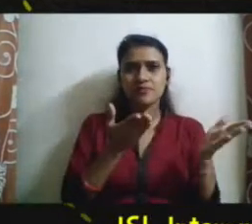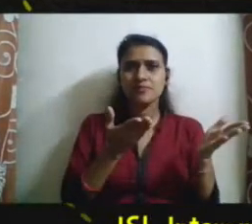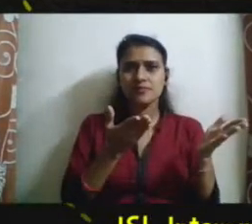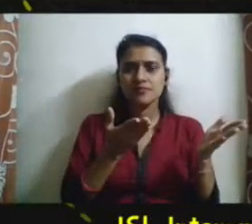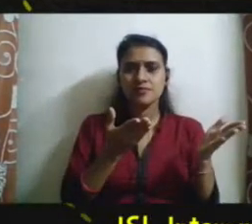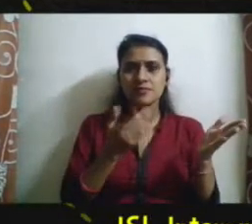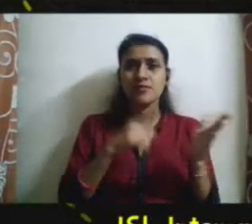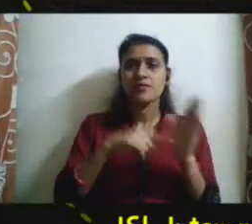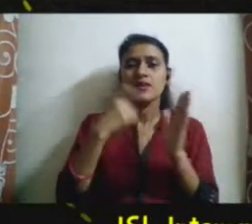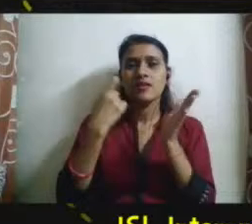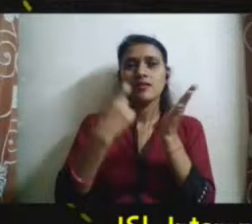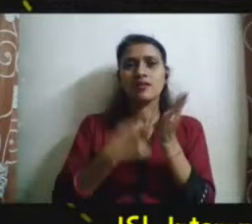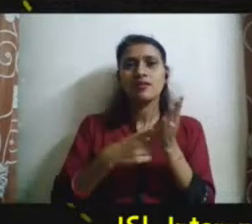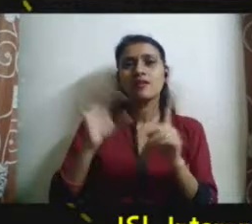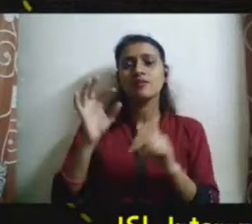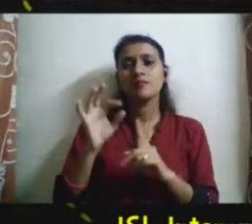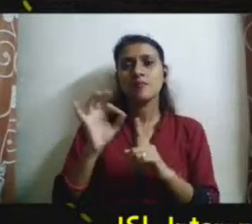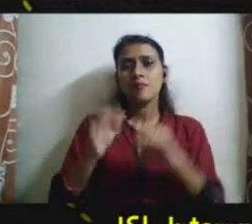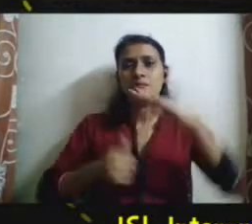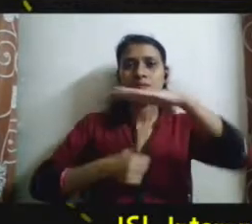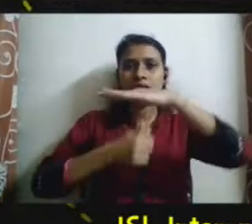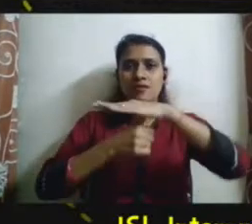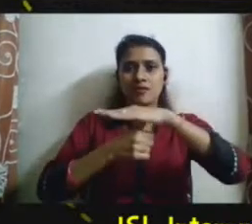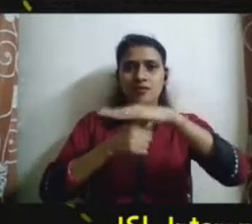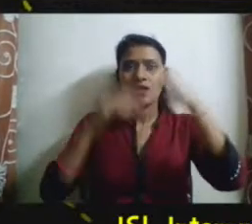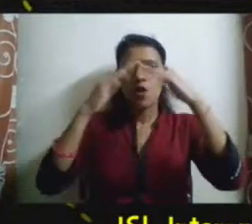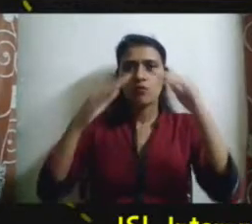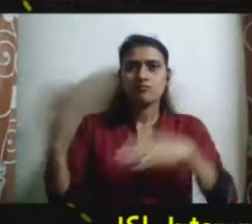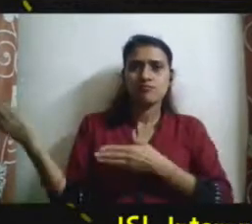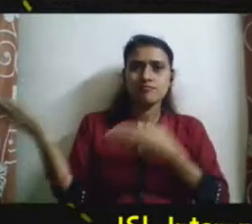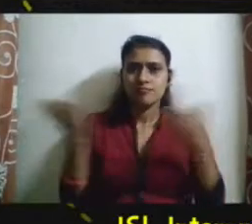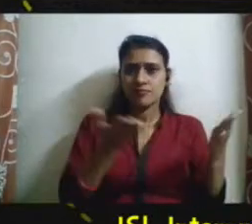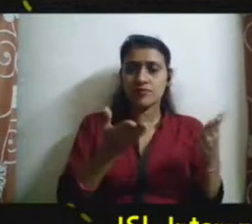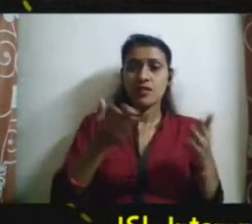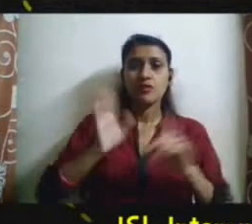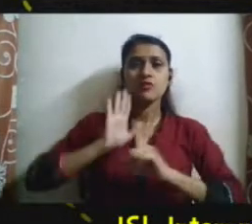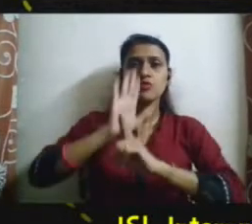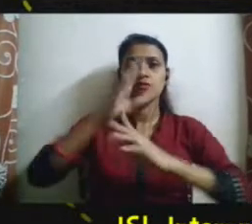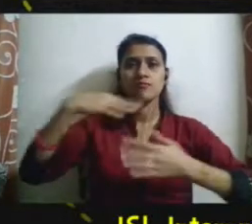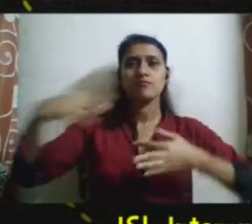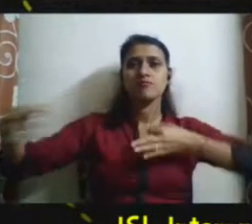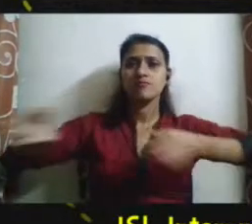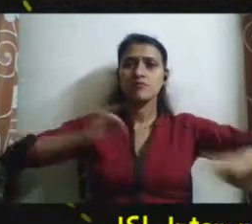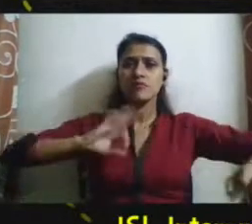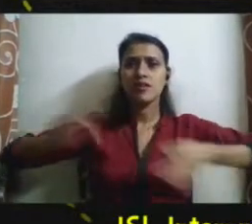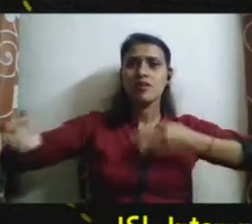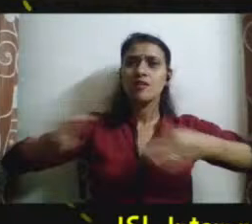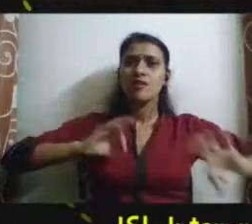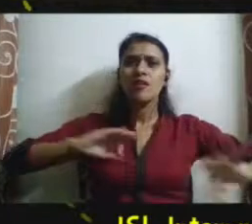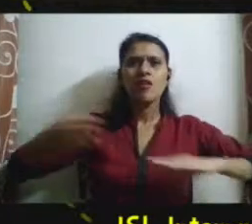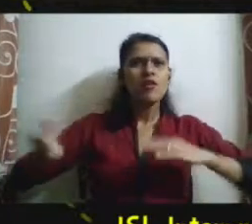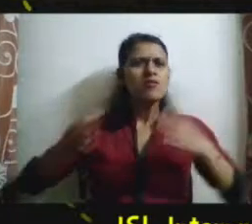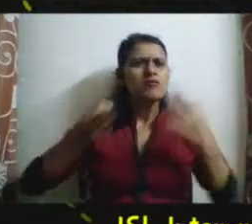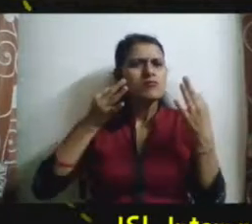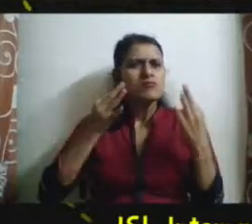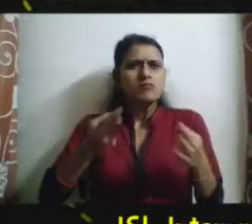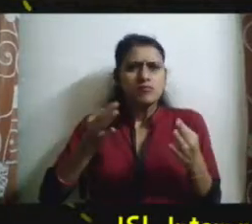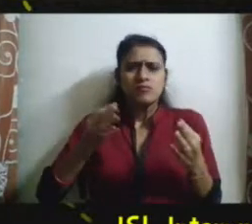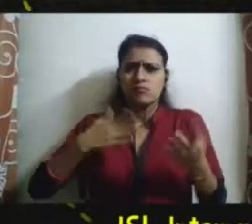Rashtrapati Bhavan to perform at Rashtrapati Bhavan for another very